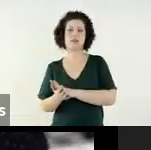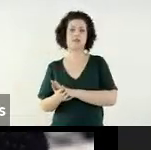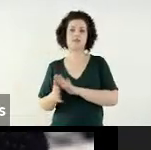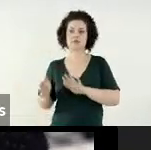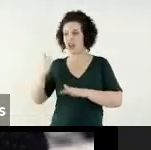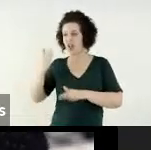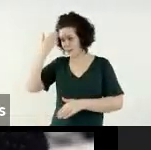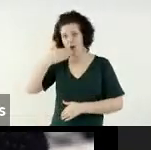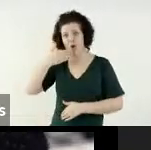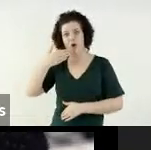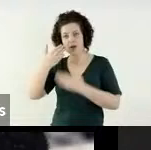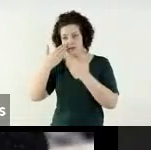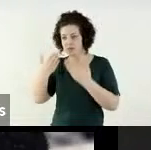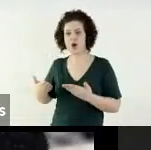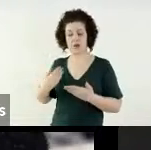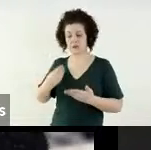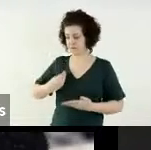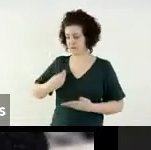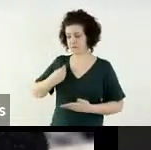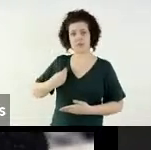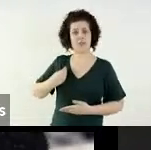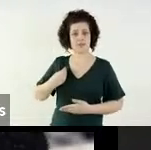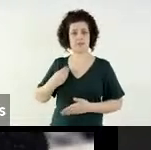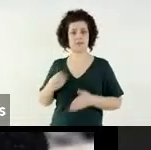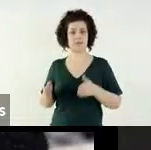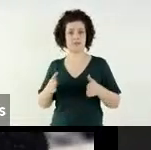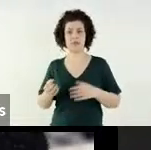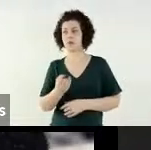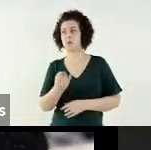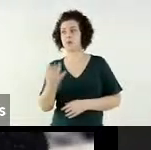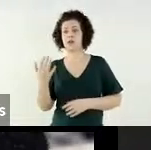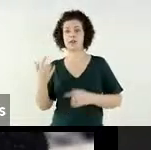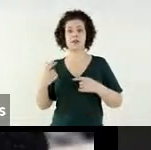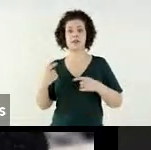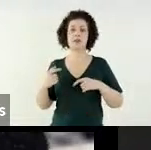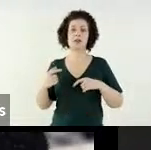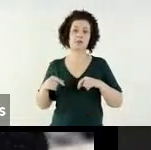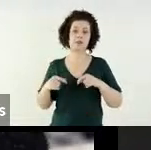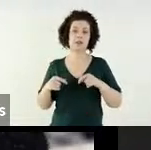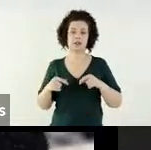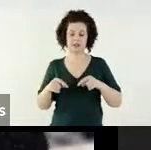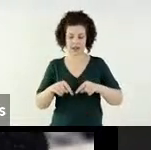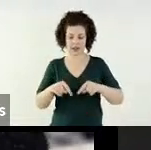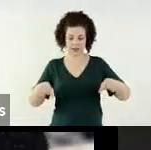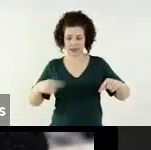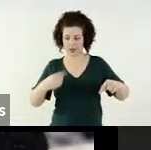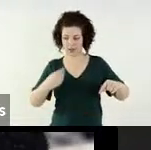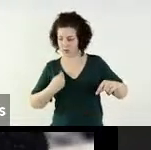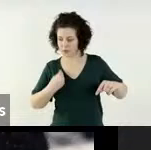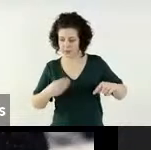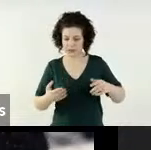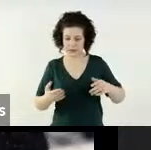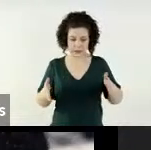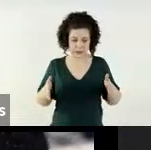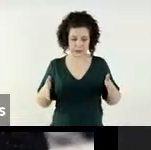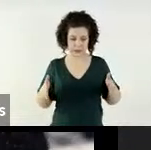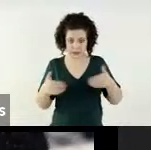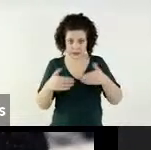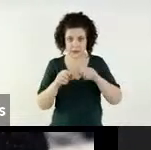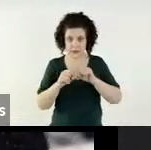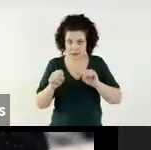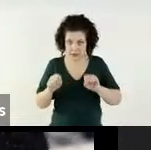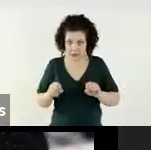had to stay closeted in order to survive or make a living in prior times, there was not a lot of overt evidence, end